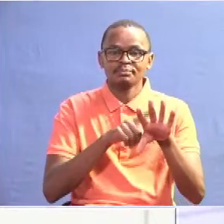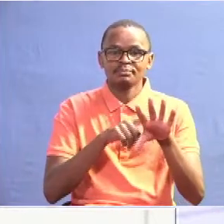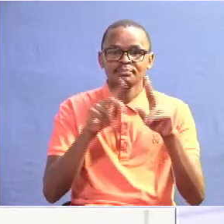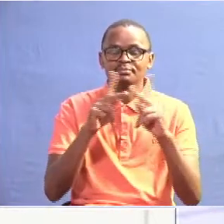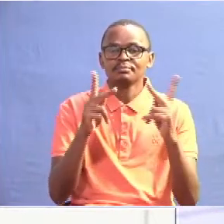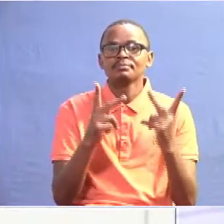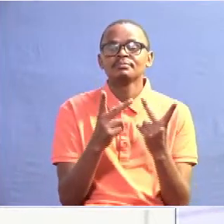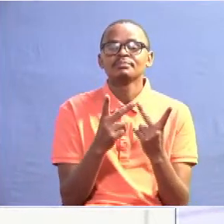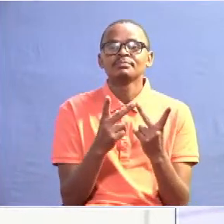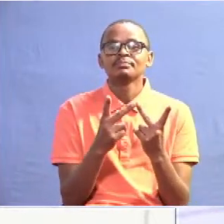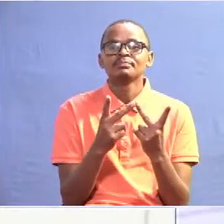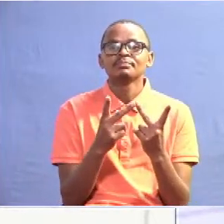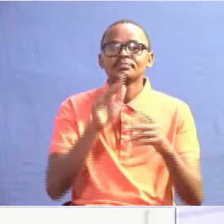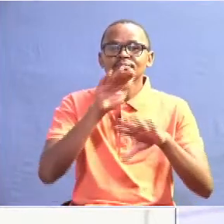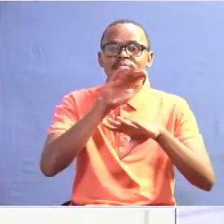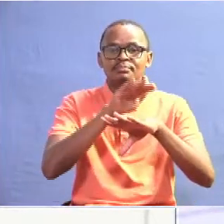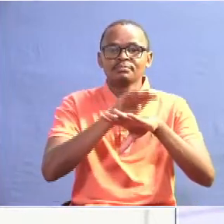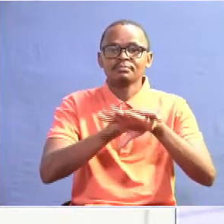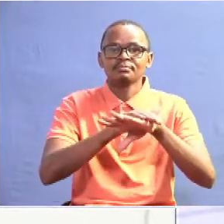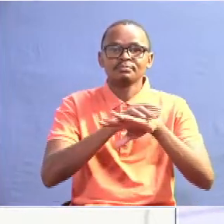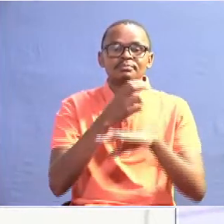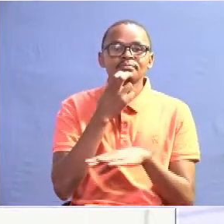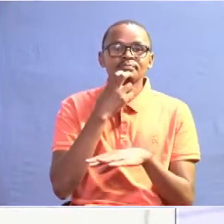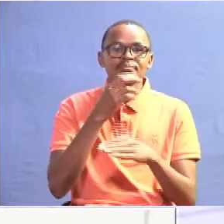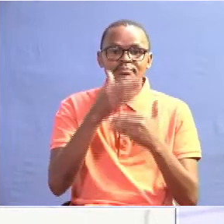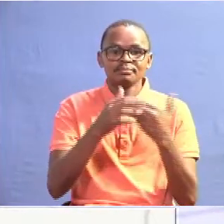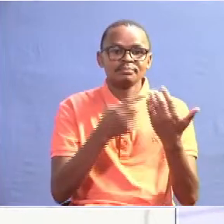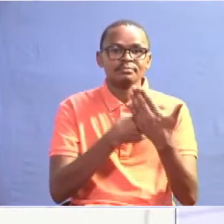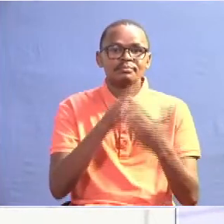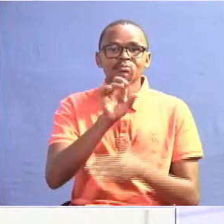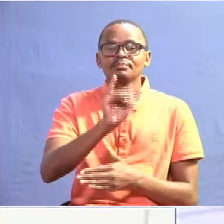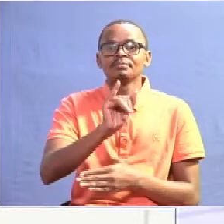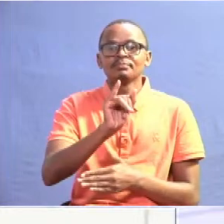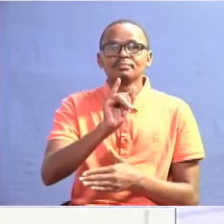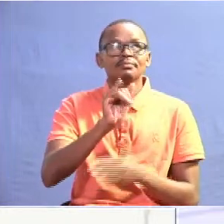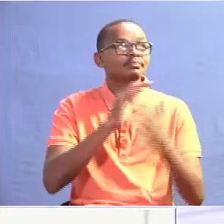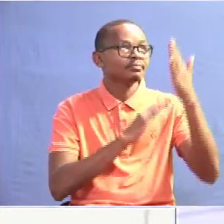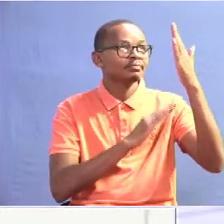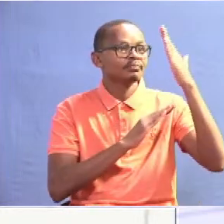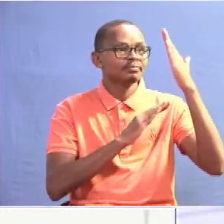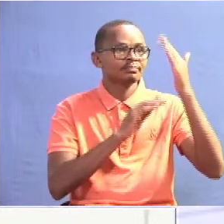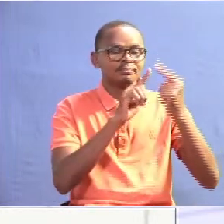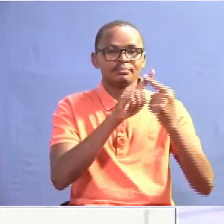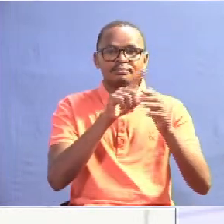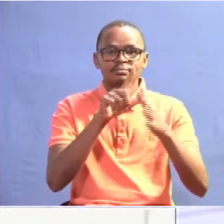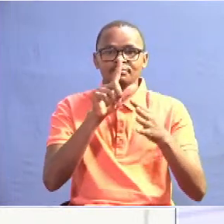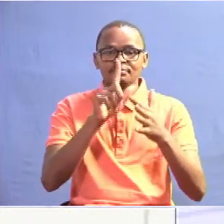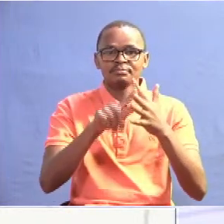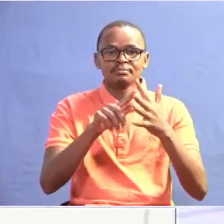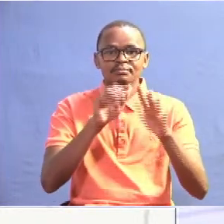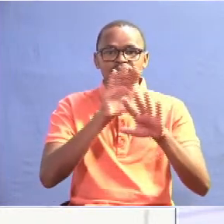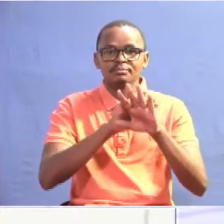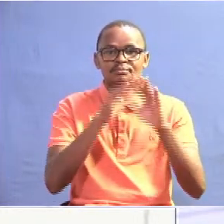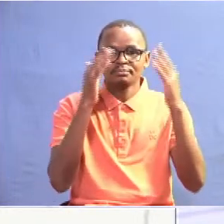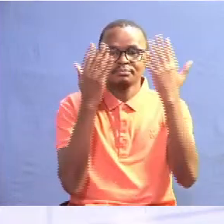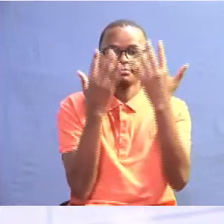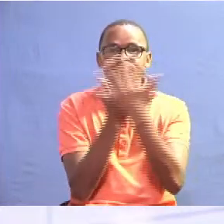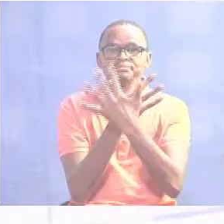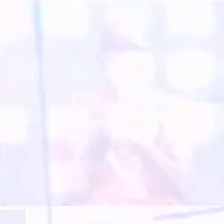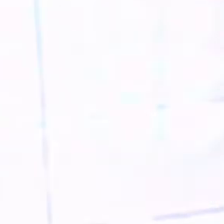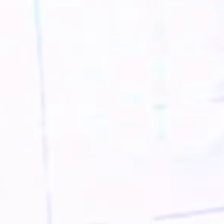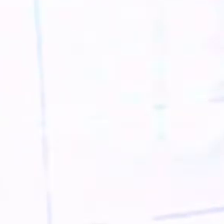place on Tuesday next week by the grace of God. Until then, you have a lovely night.